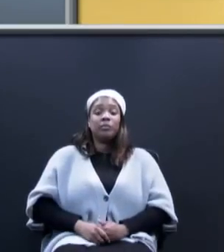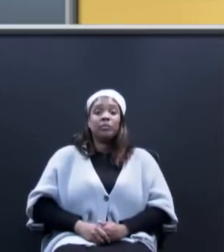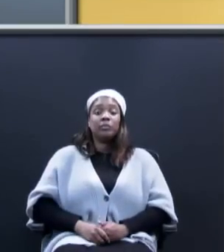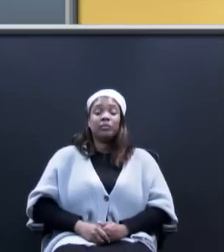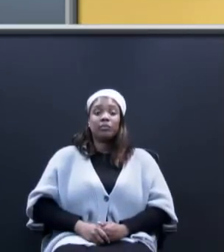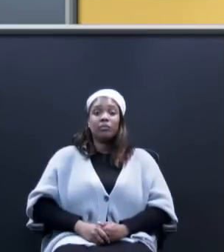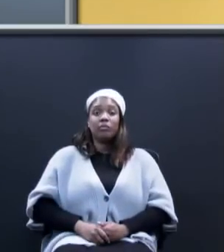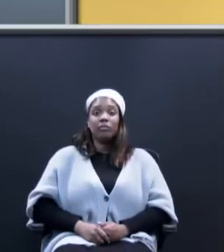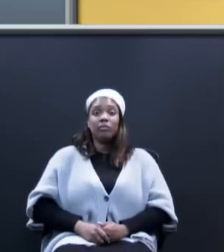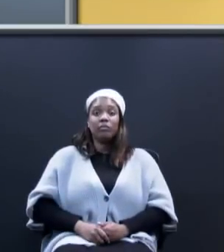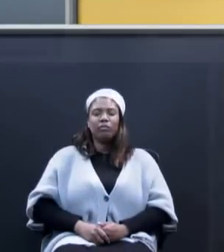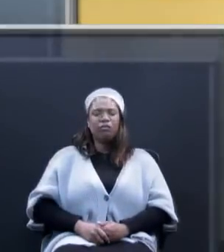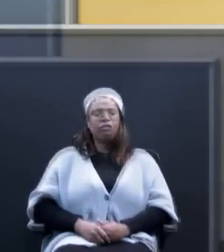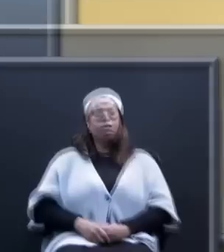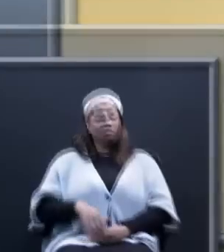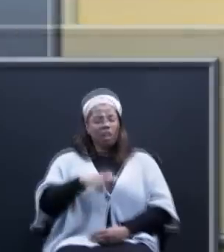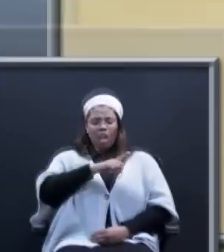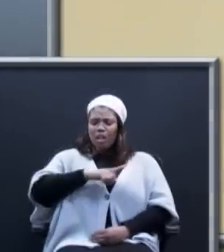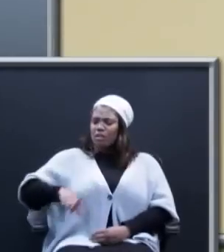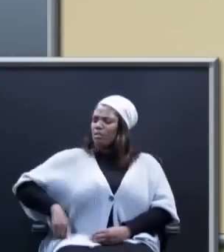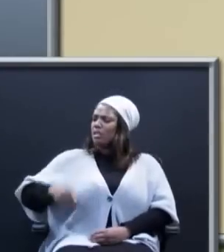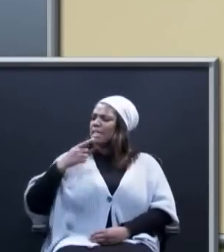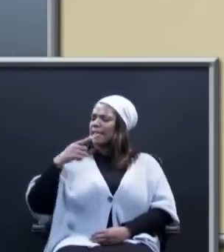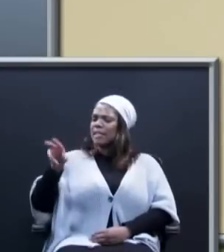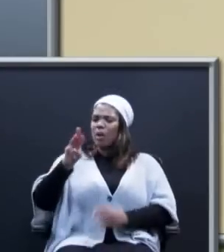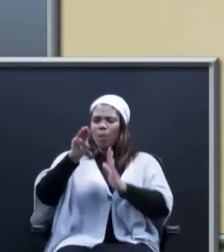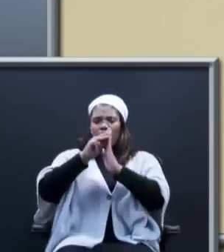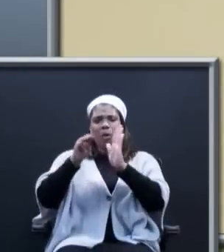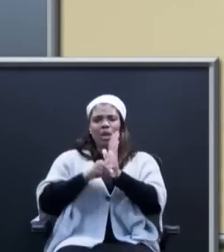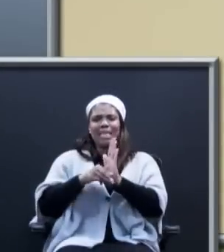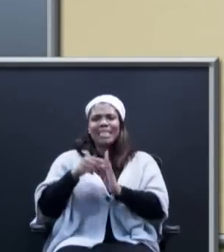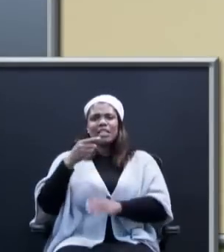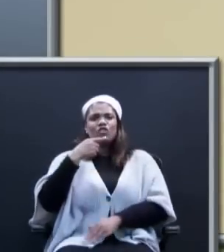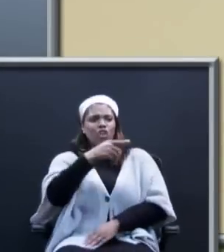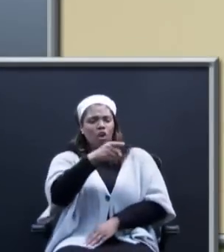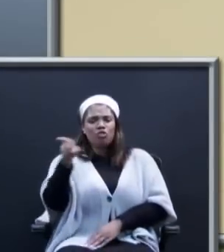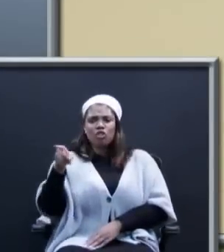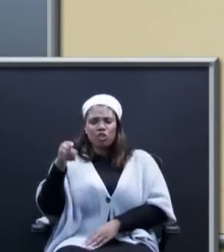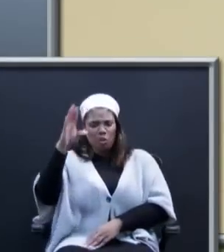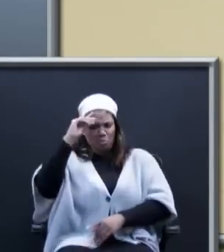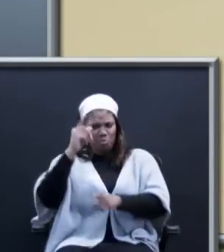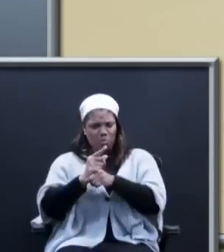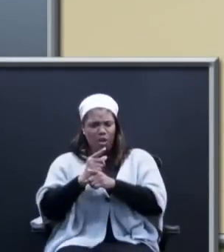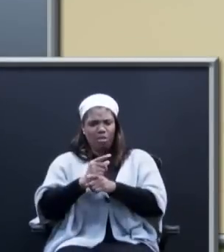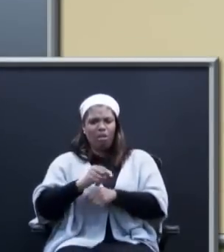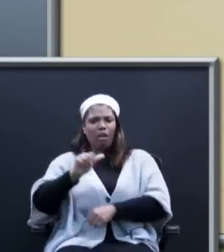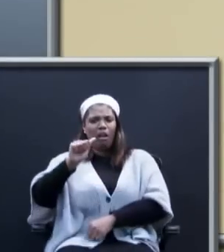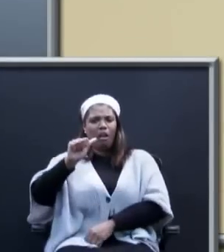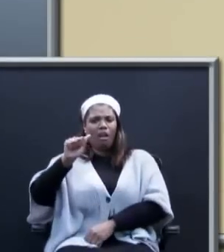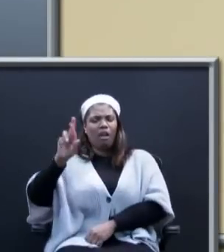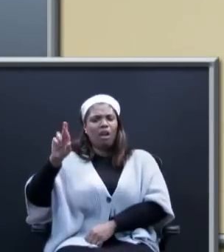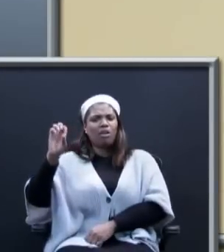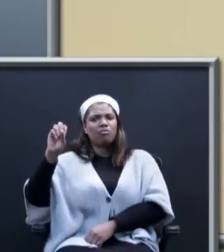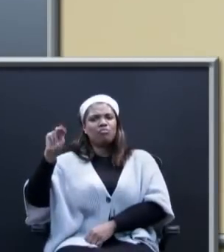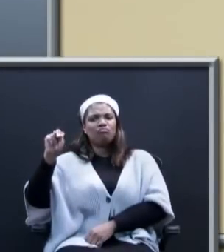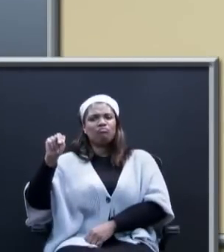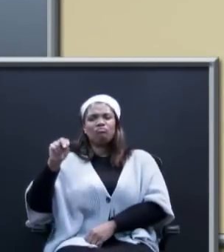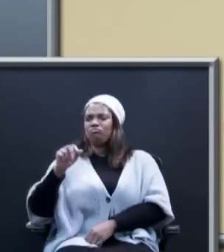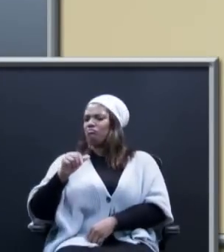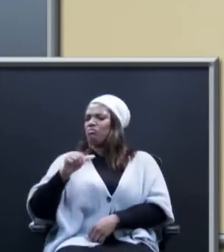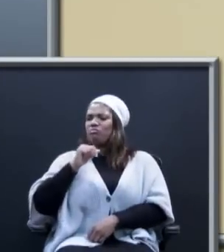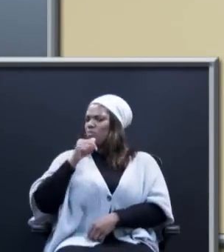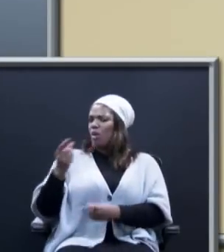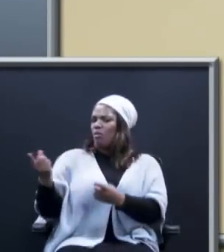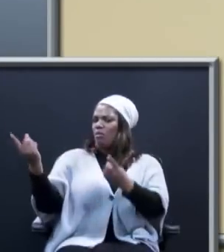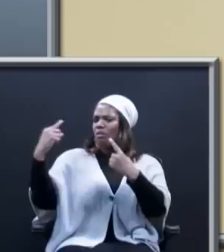Okay, read it. And the Lord said unto Moses, speak unto Aaron thy brother, that he come not at all times into the holy place within